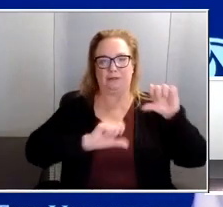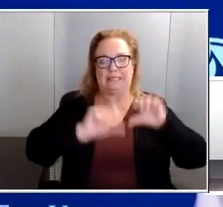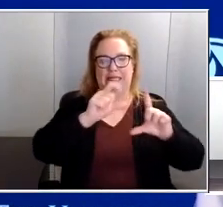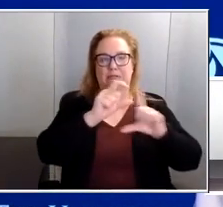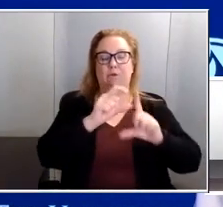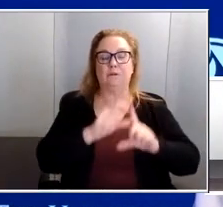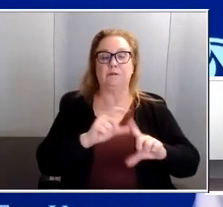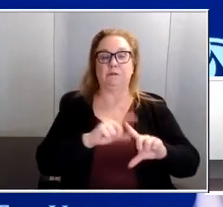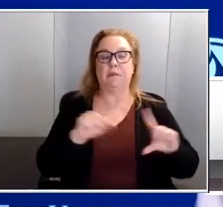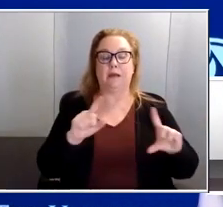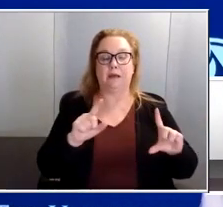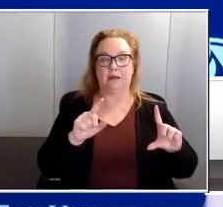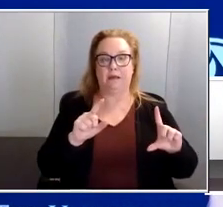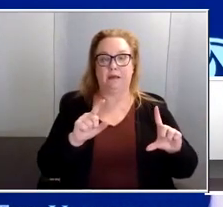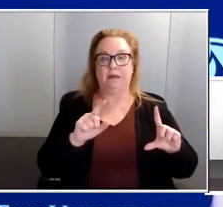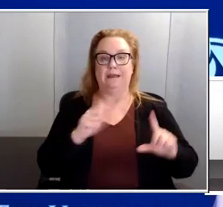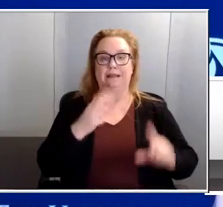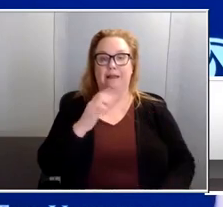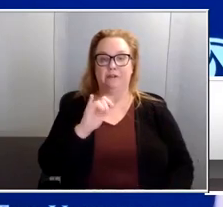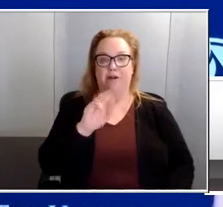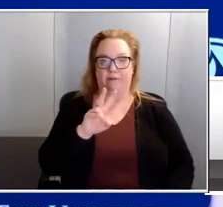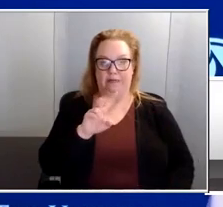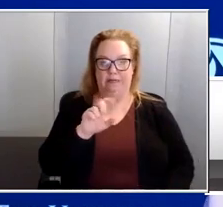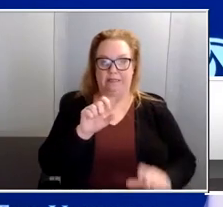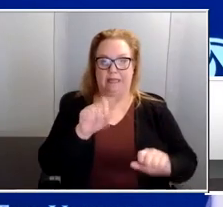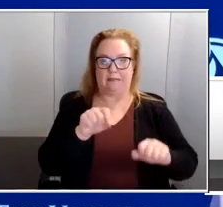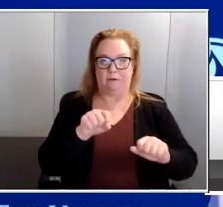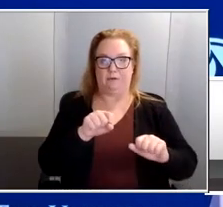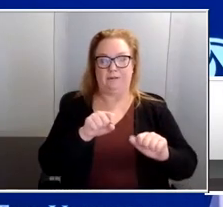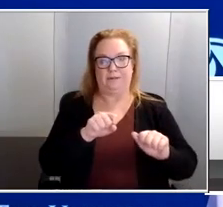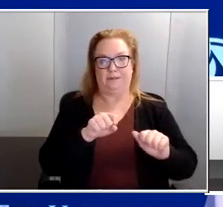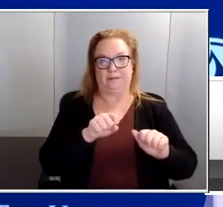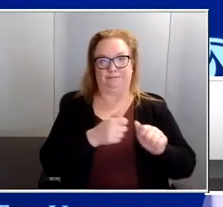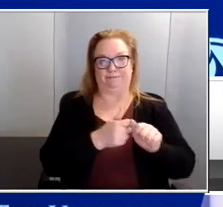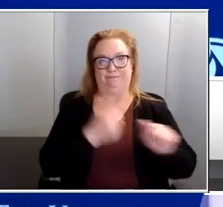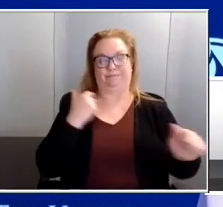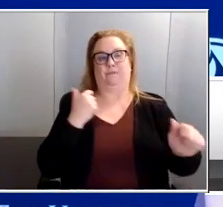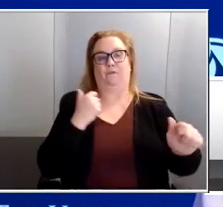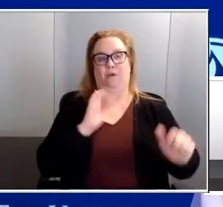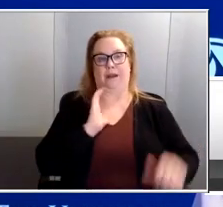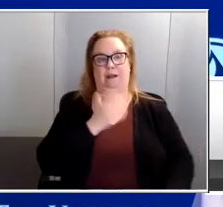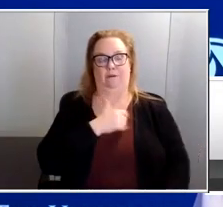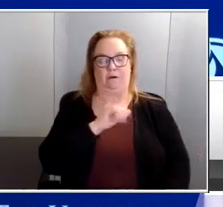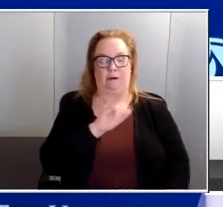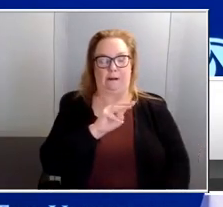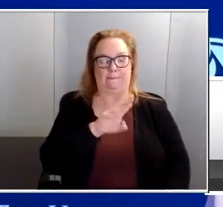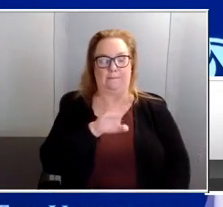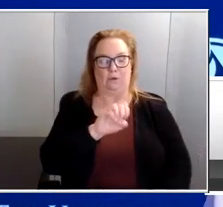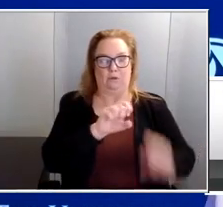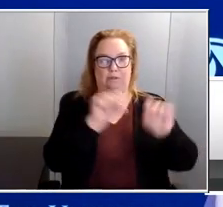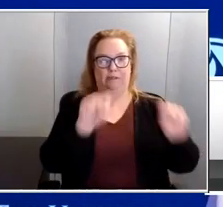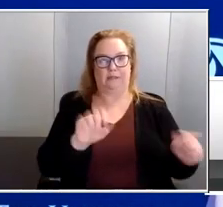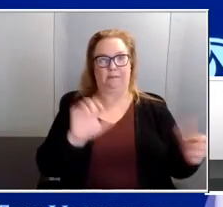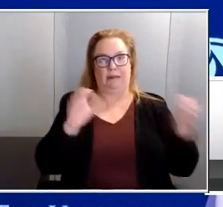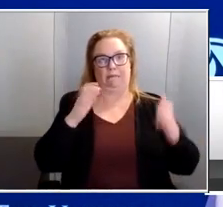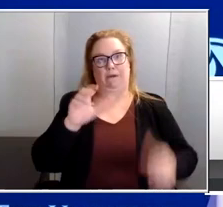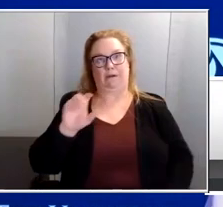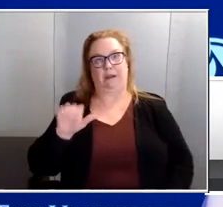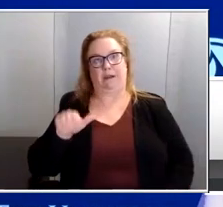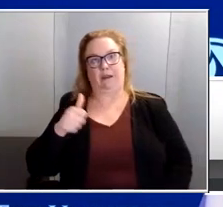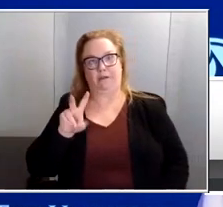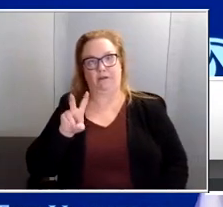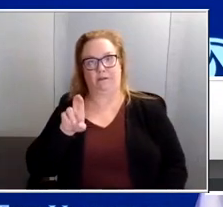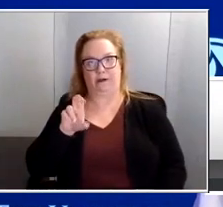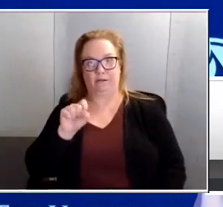just more to the fact that HIV is able to evade our immune system much more than other viruses do. And that is